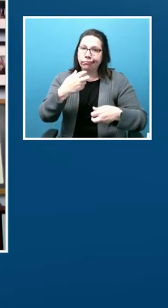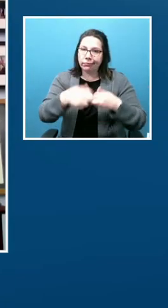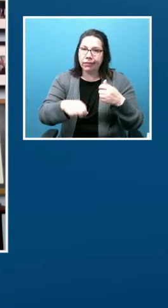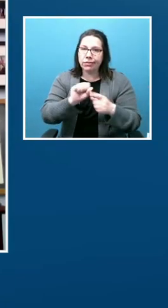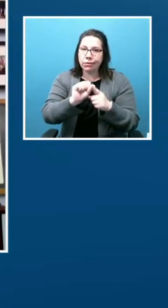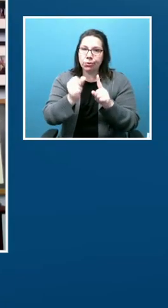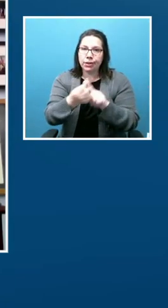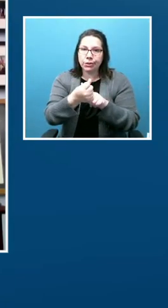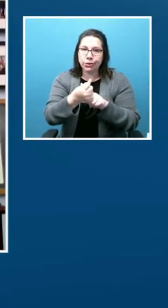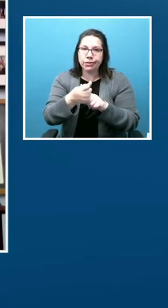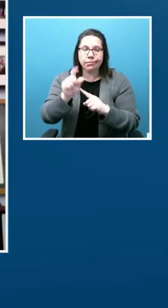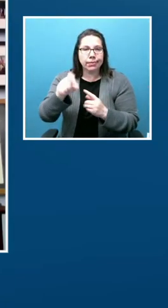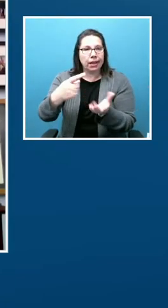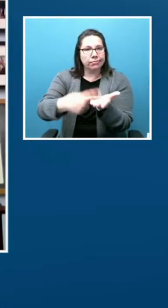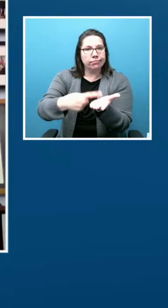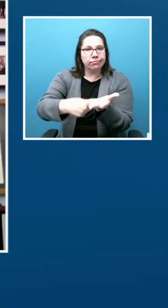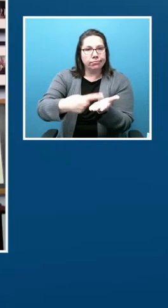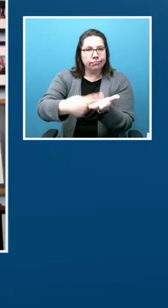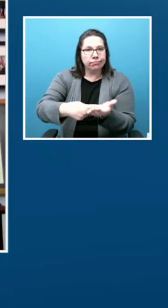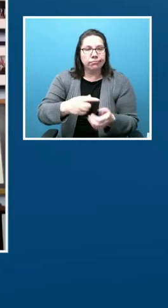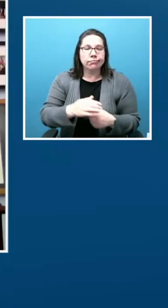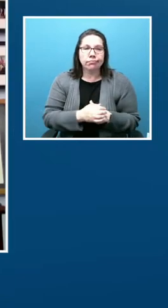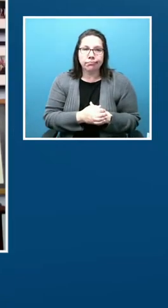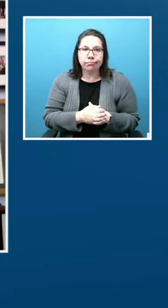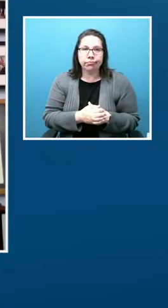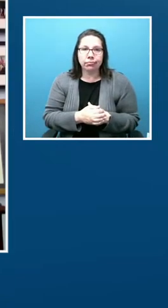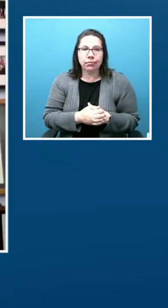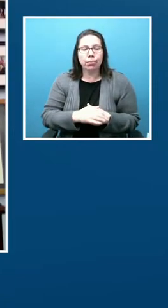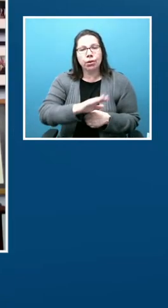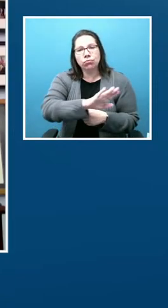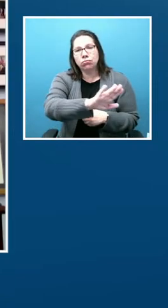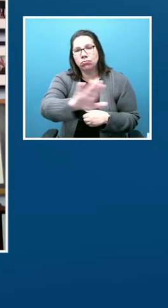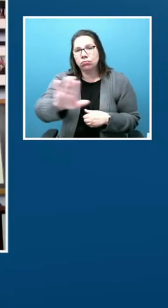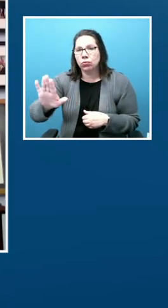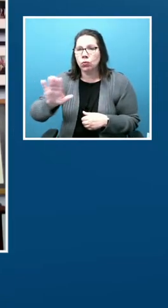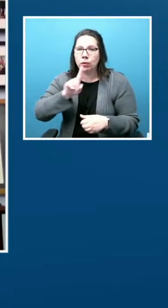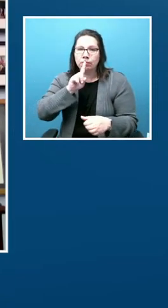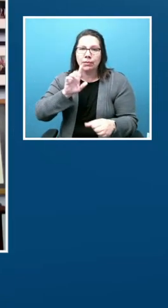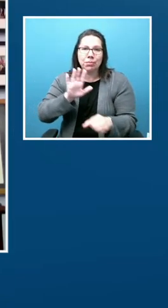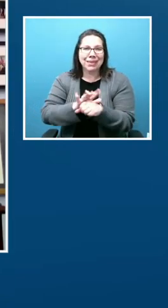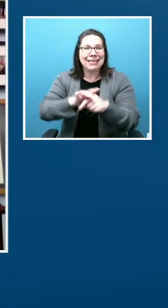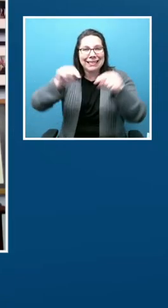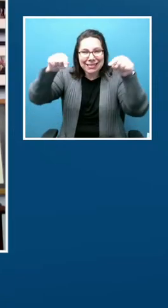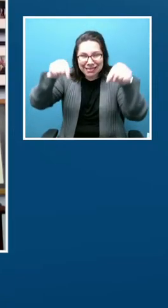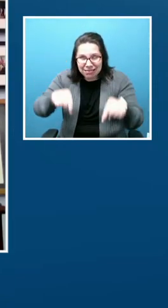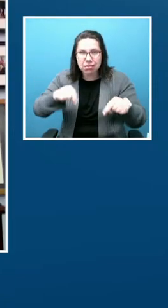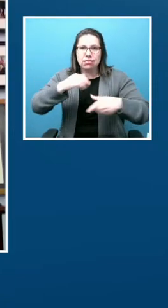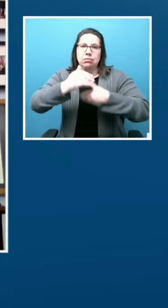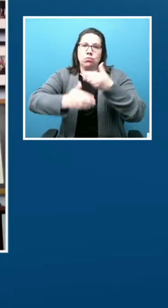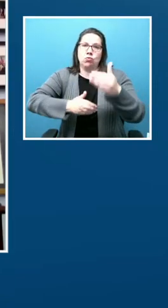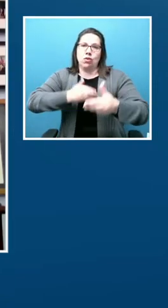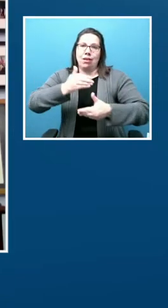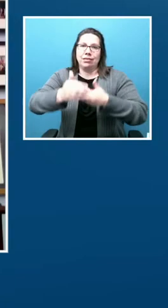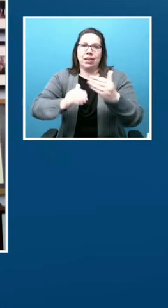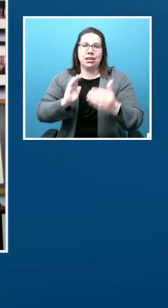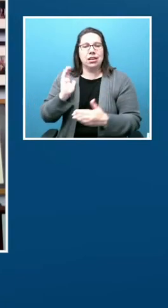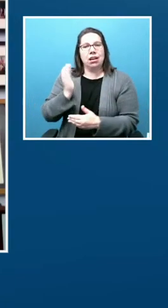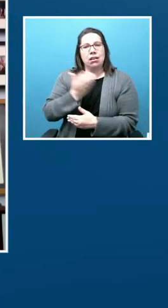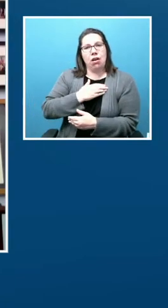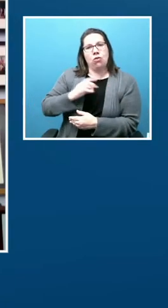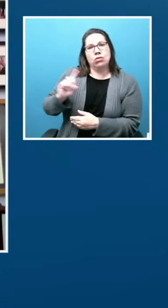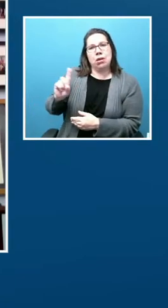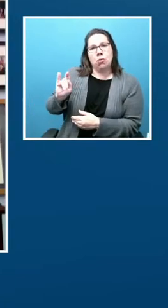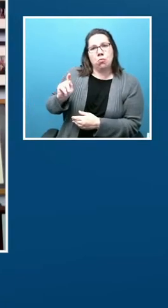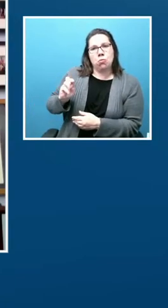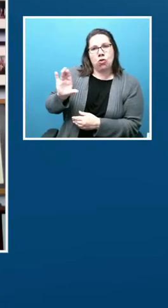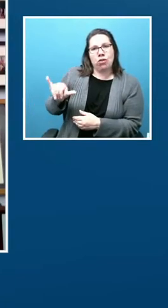issues. But please know that your commitment to this process and our party is truly appreciated.